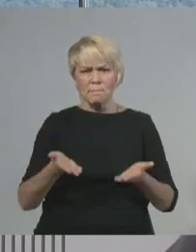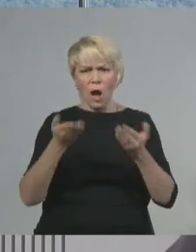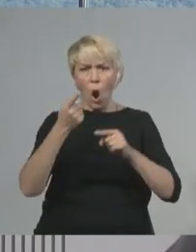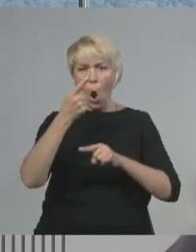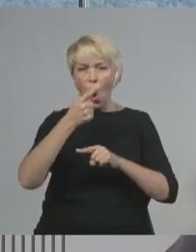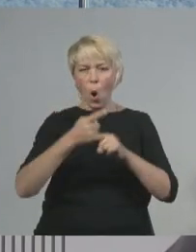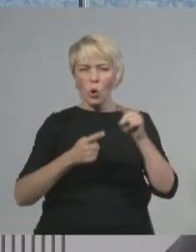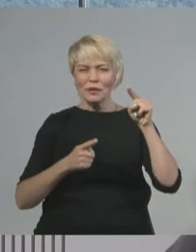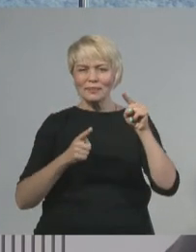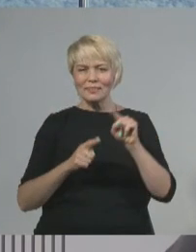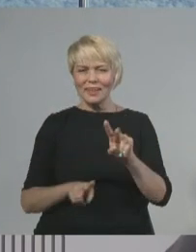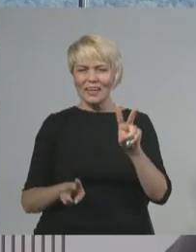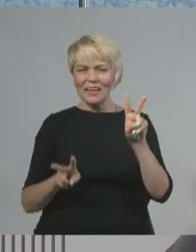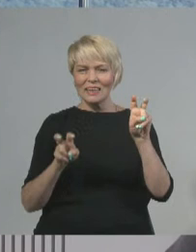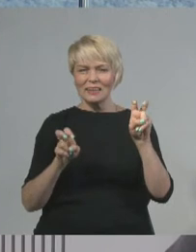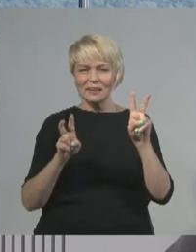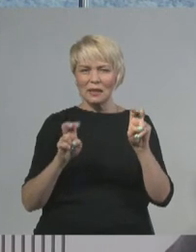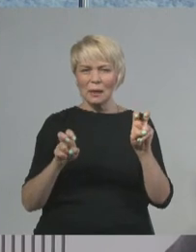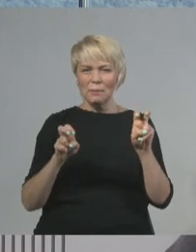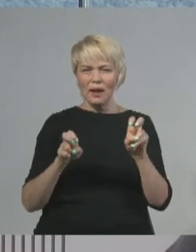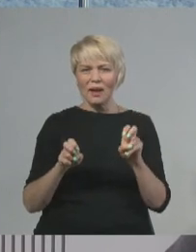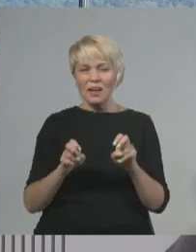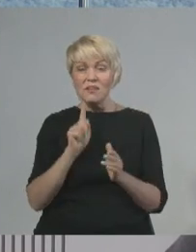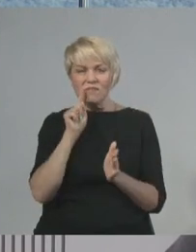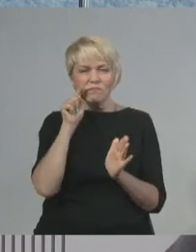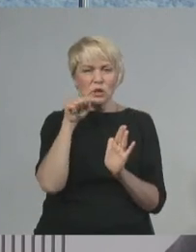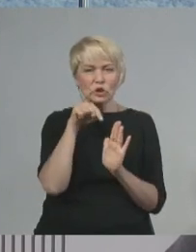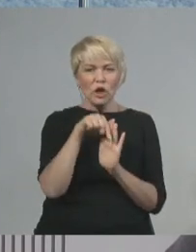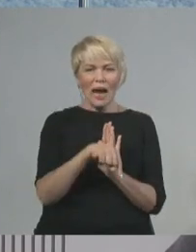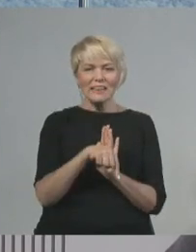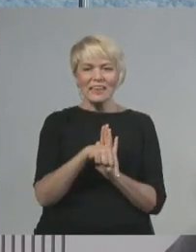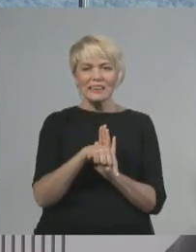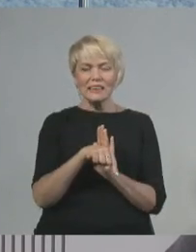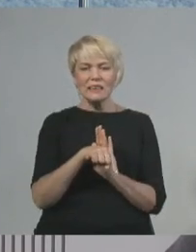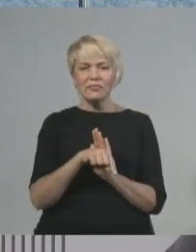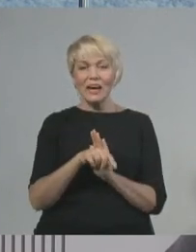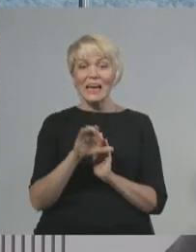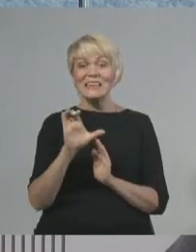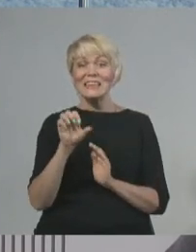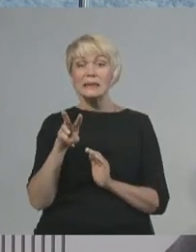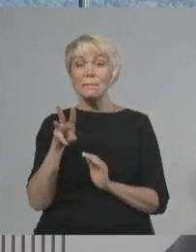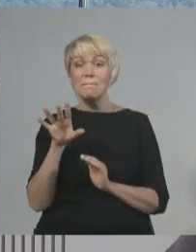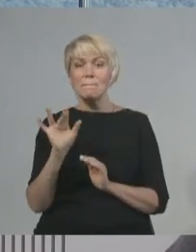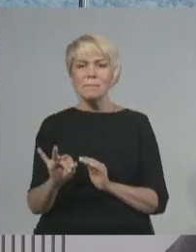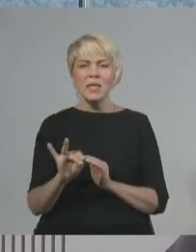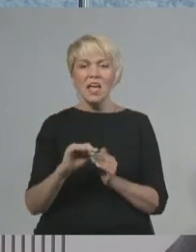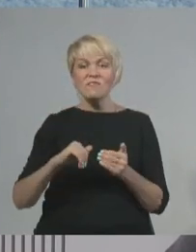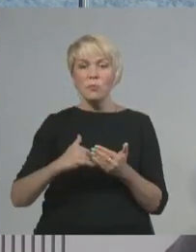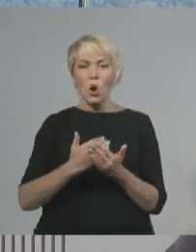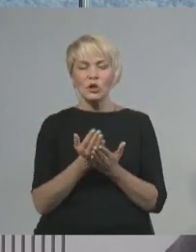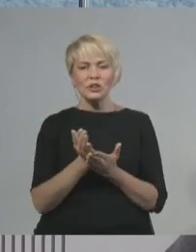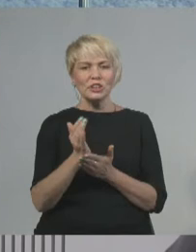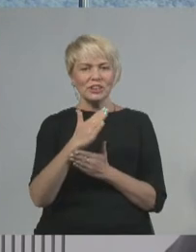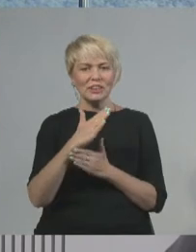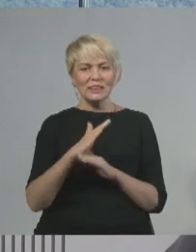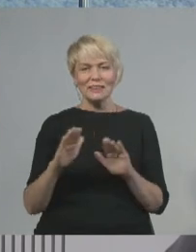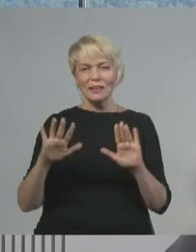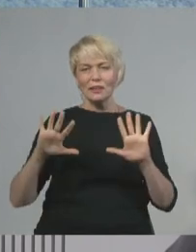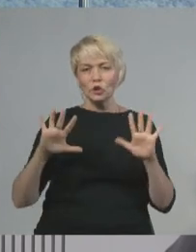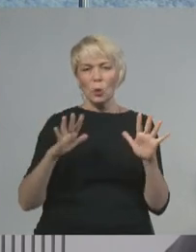experience when such topics were raised in your country and when there was interventions